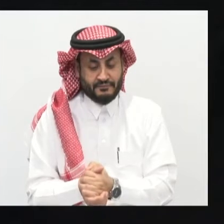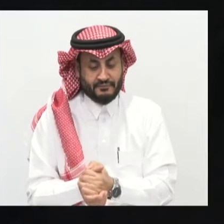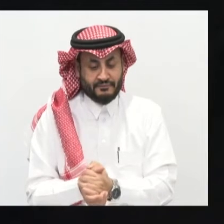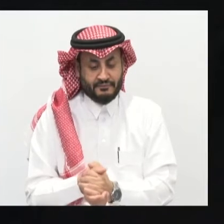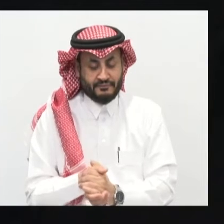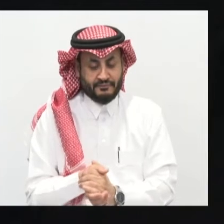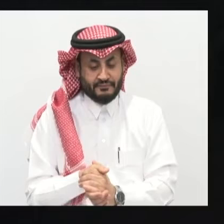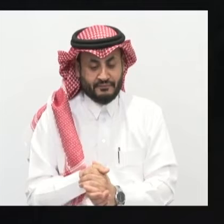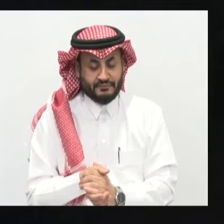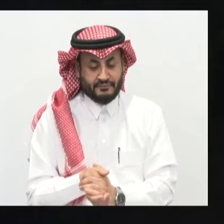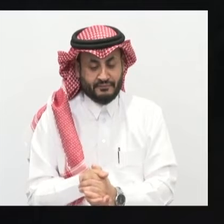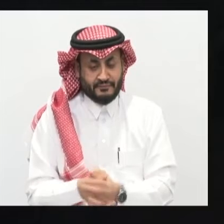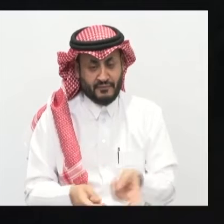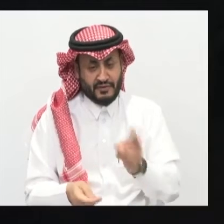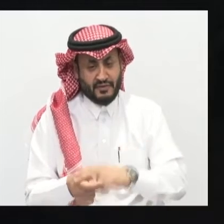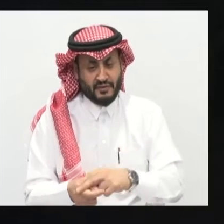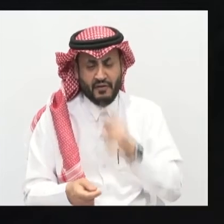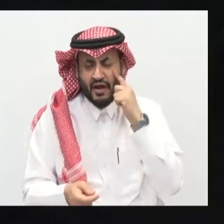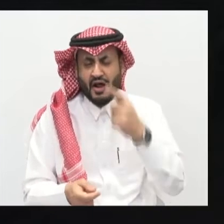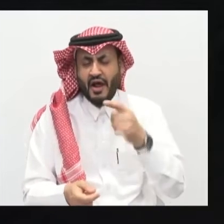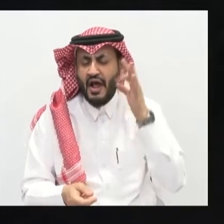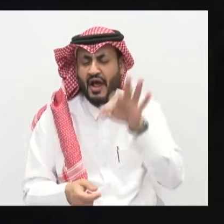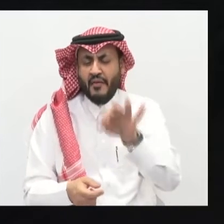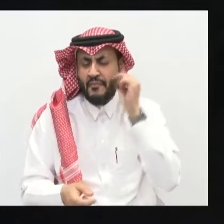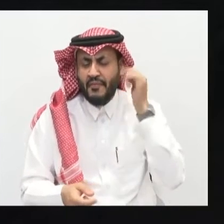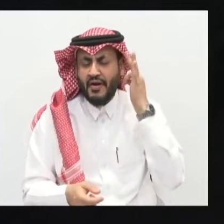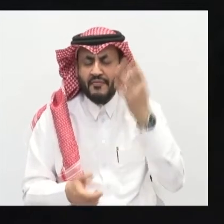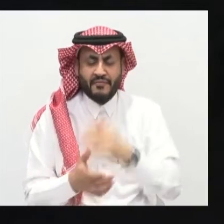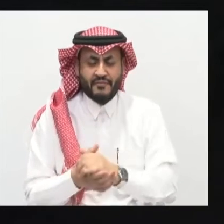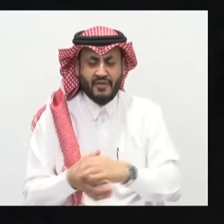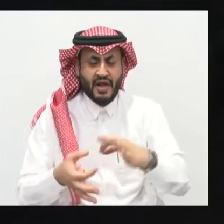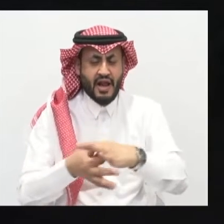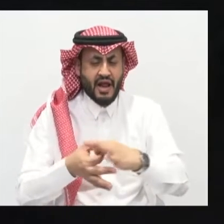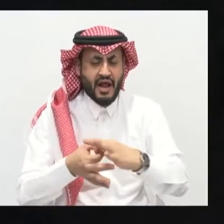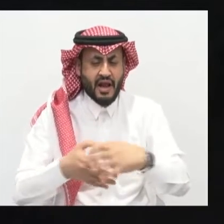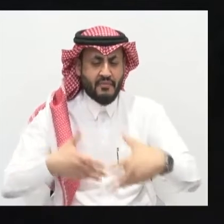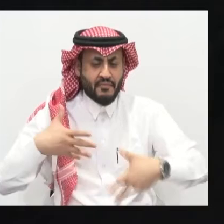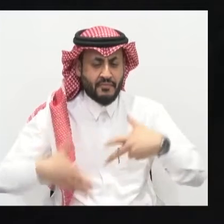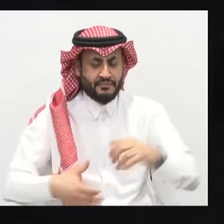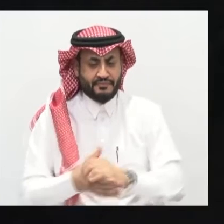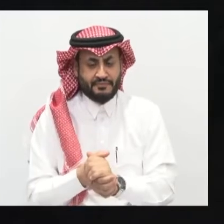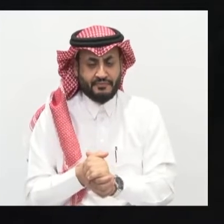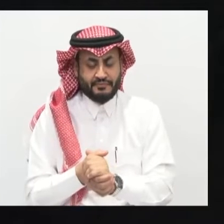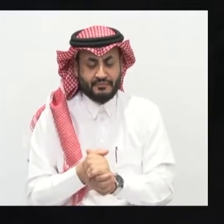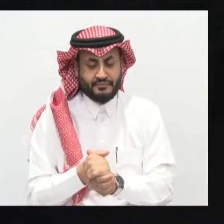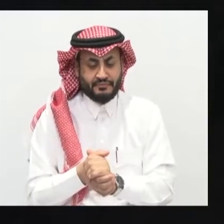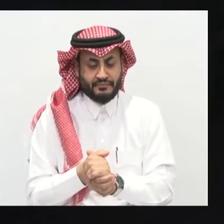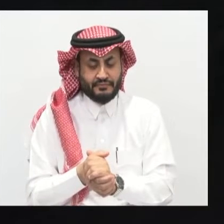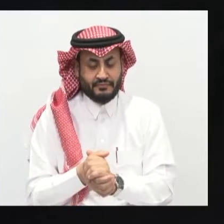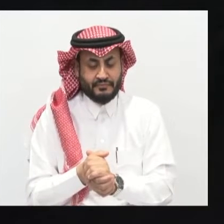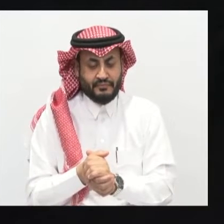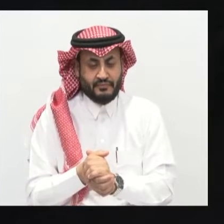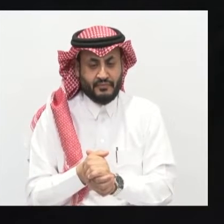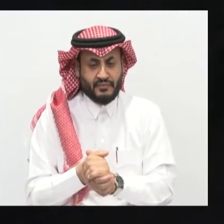Okay, so again, what words stood out to you that connected to feelings? So let's talk about